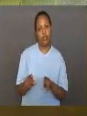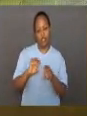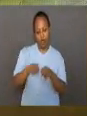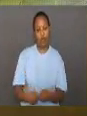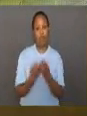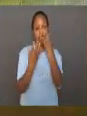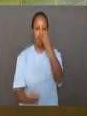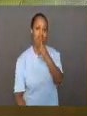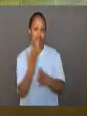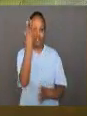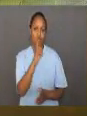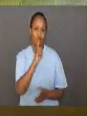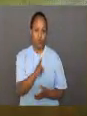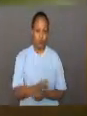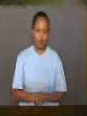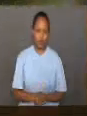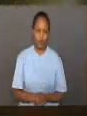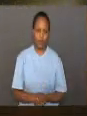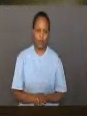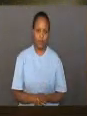the Ethiopian Revolution.